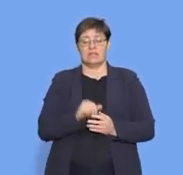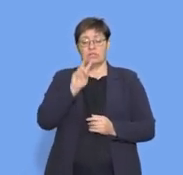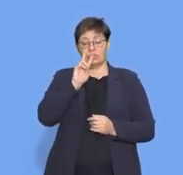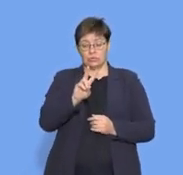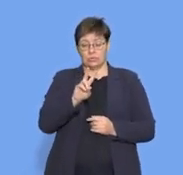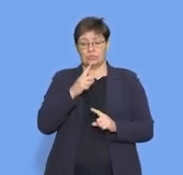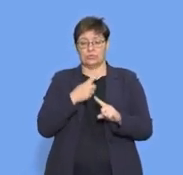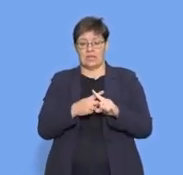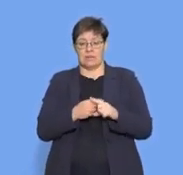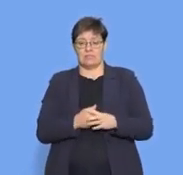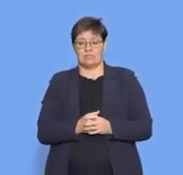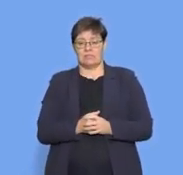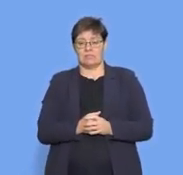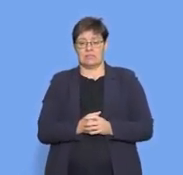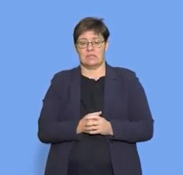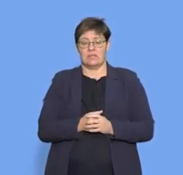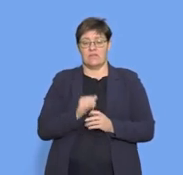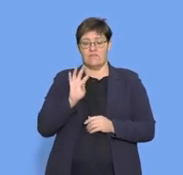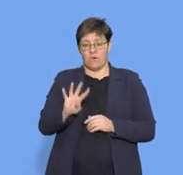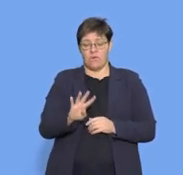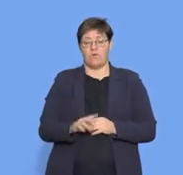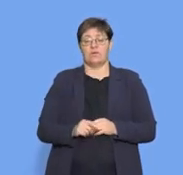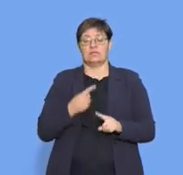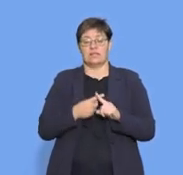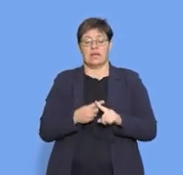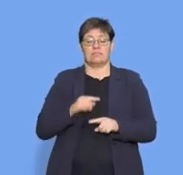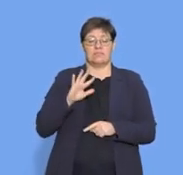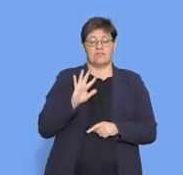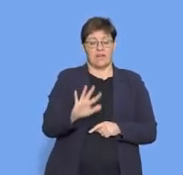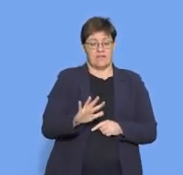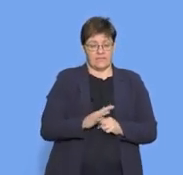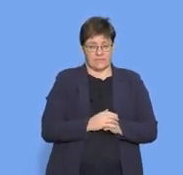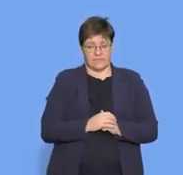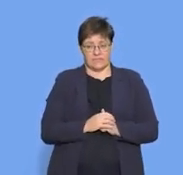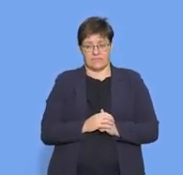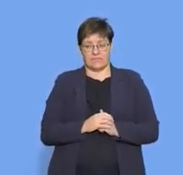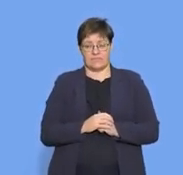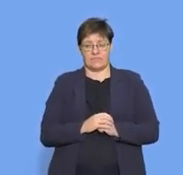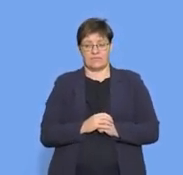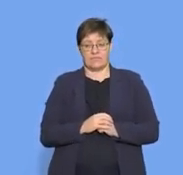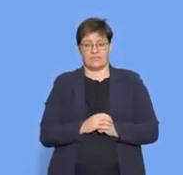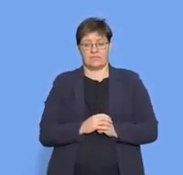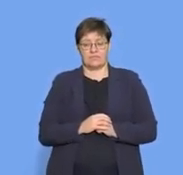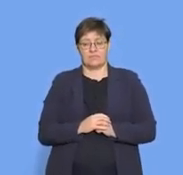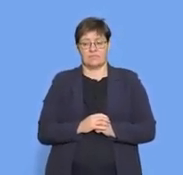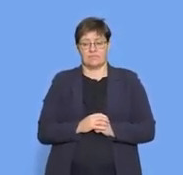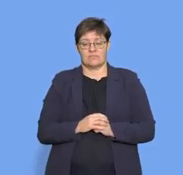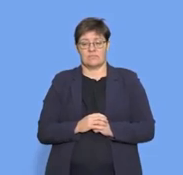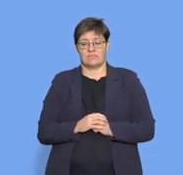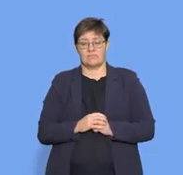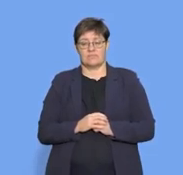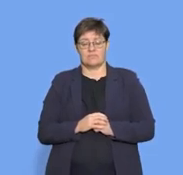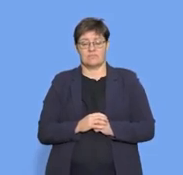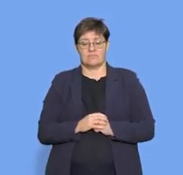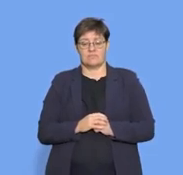plus 2 times the breadth, which is 4, times the height, which is 5.